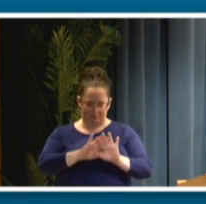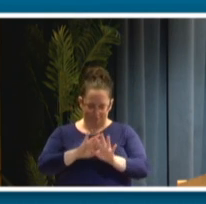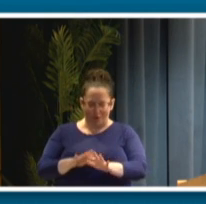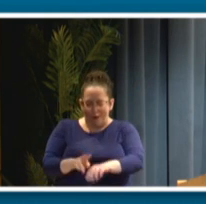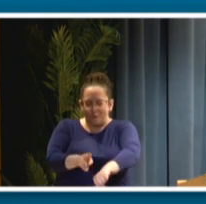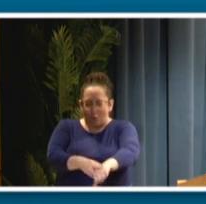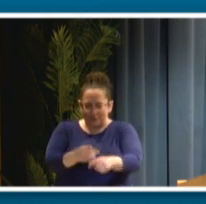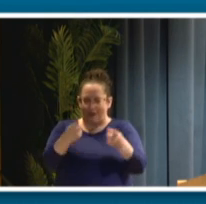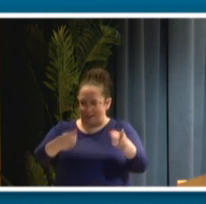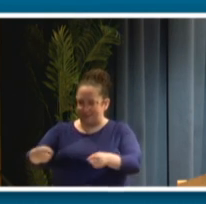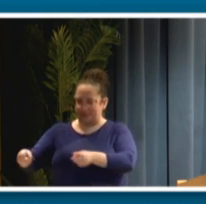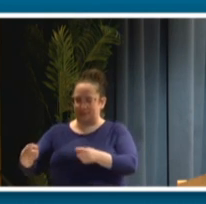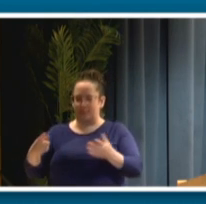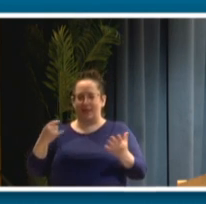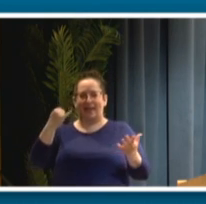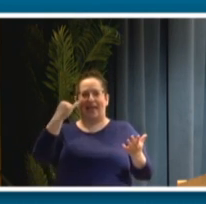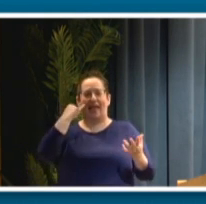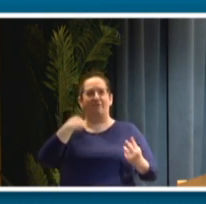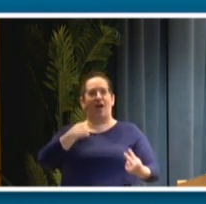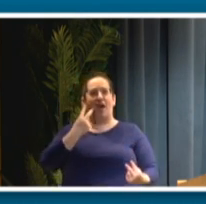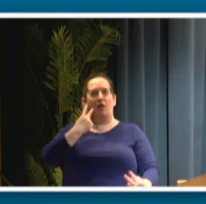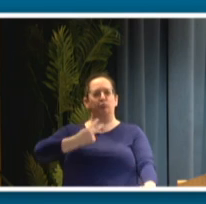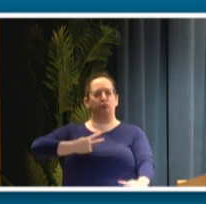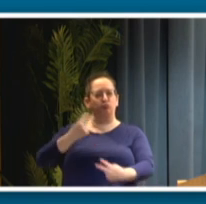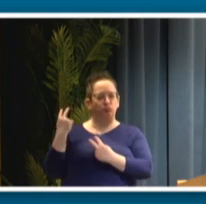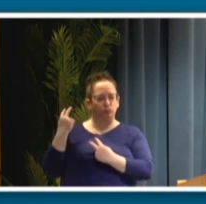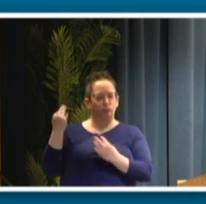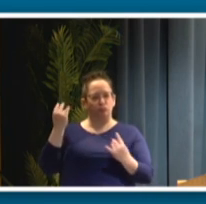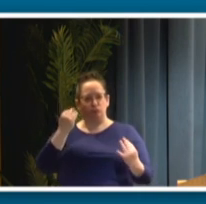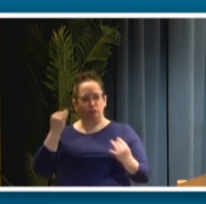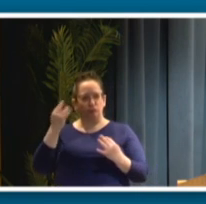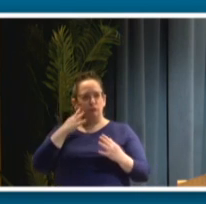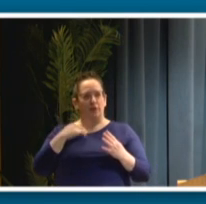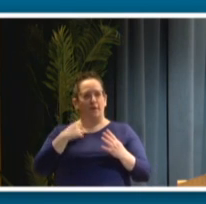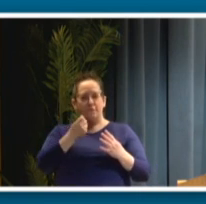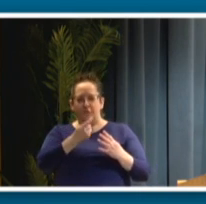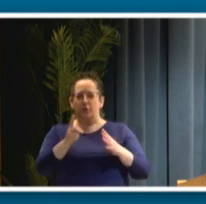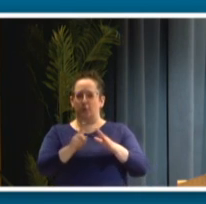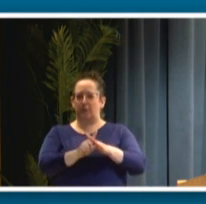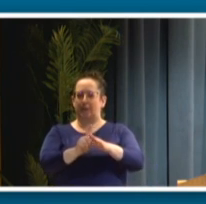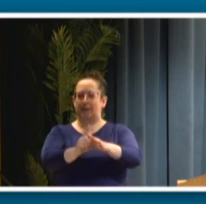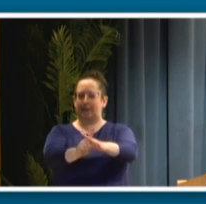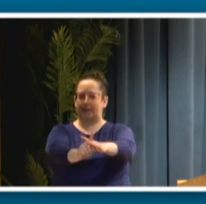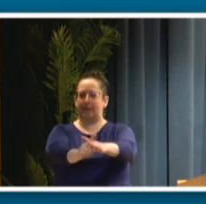I will, when I can look over it all, I think there are a few things, but the one that sticks out the most,